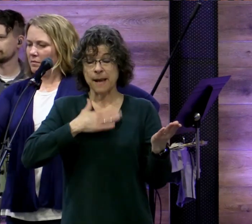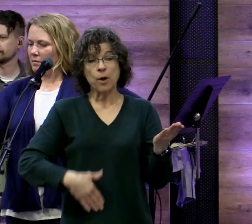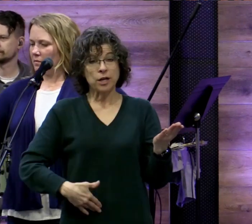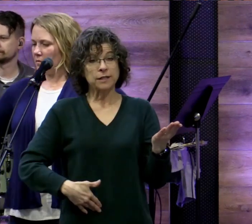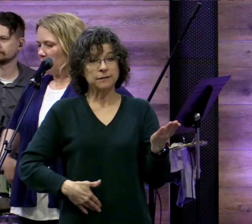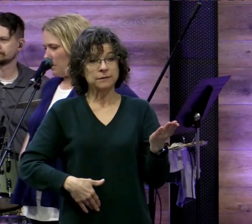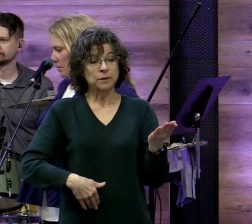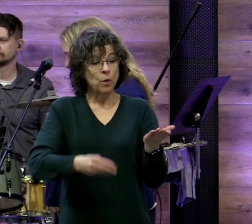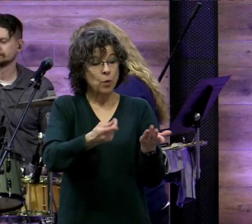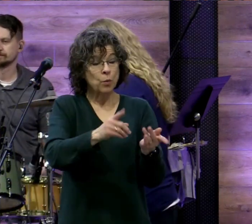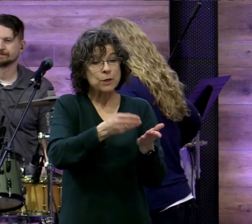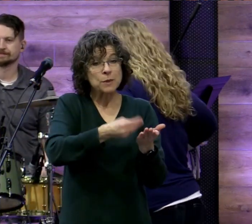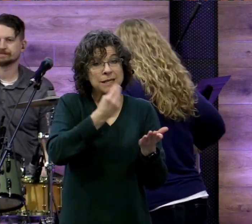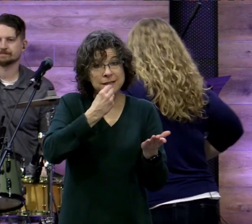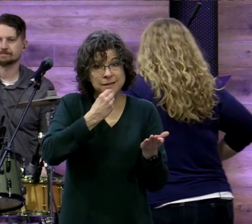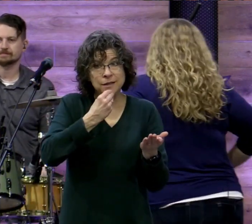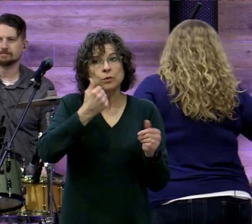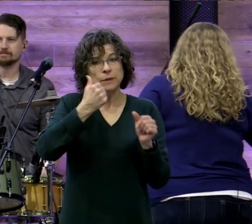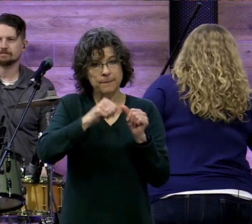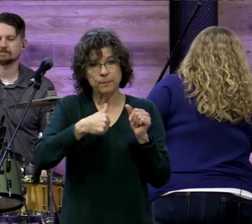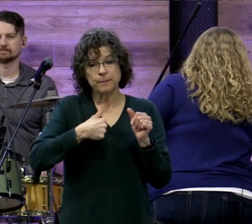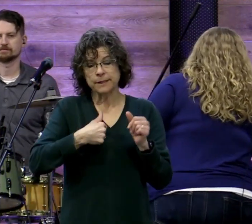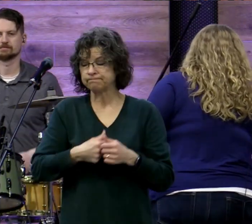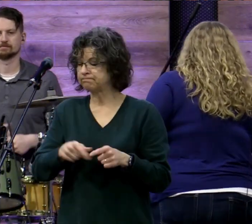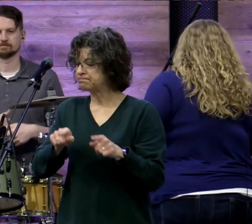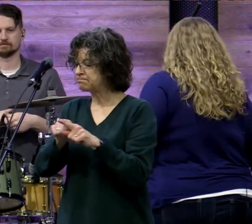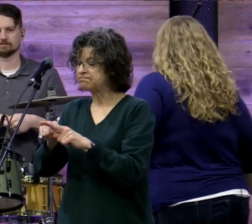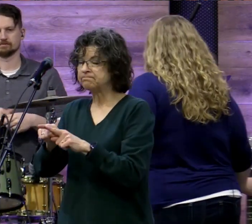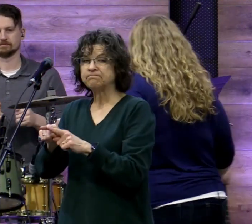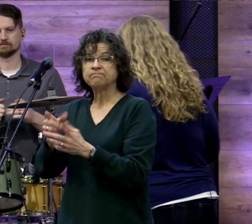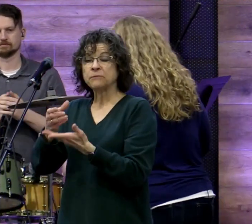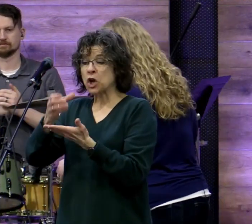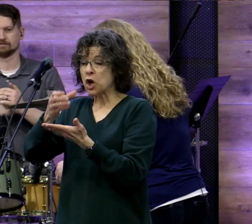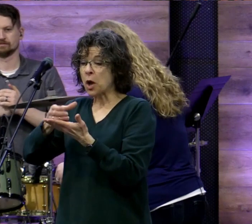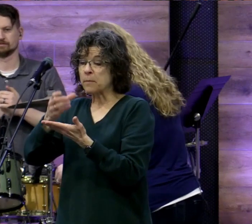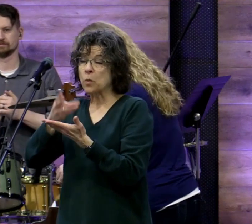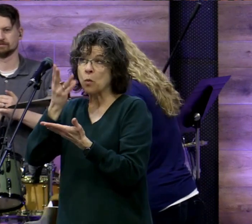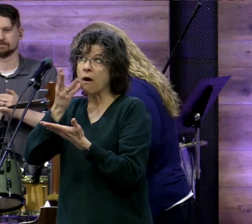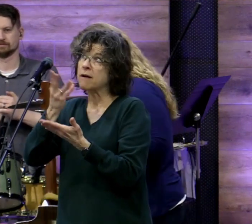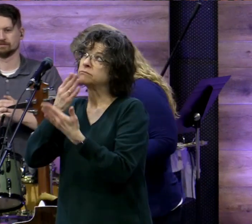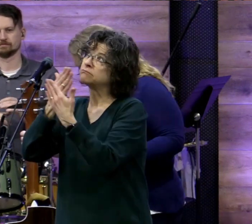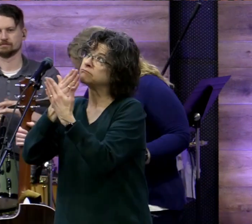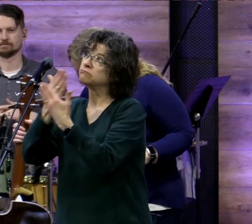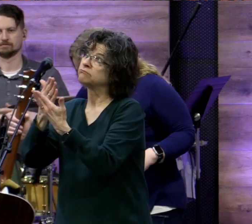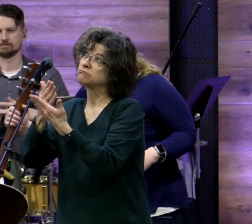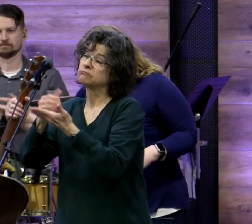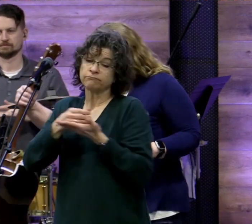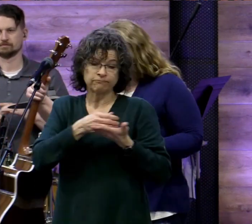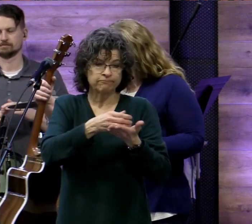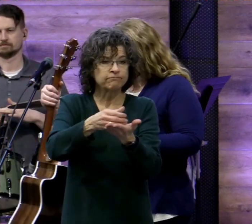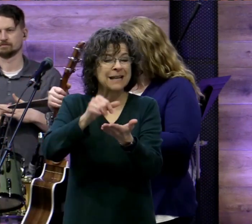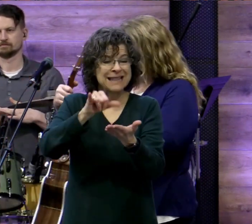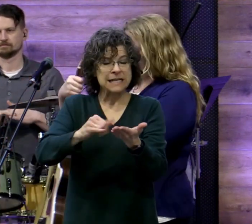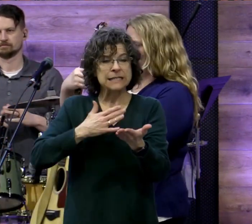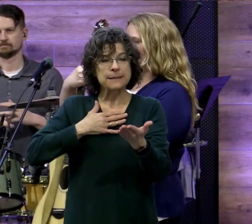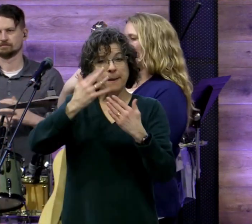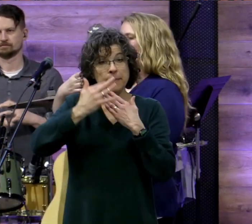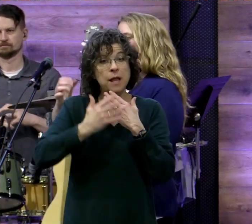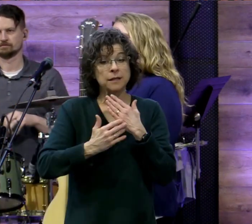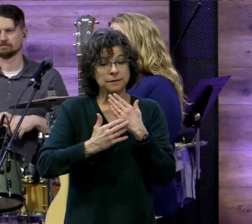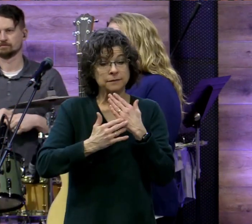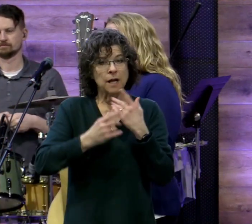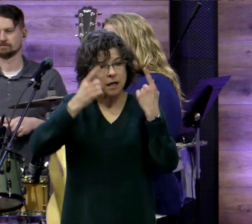way, also, he took the cup after supper, saying, 'This cup is the new covenant in my blood. Do this as often as you drink it in remembrance of